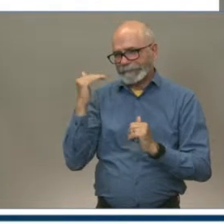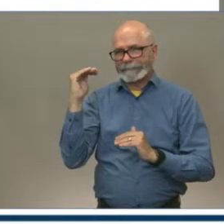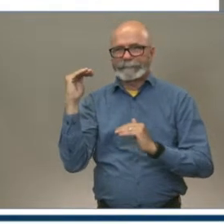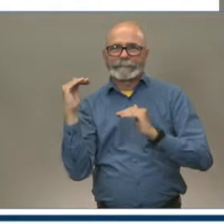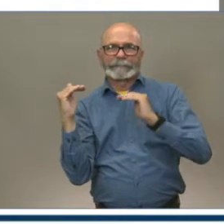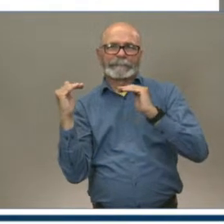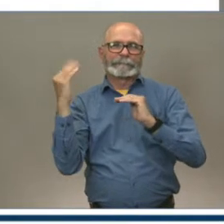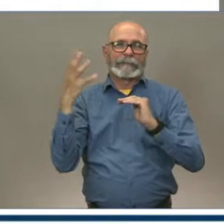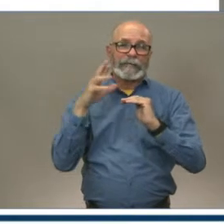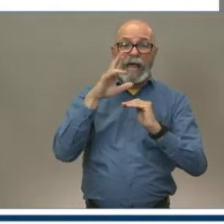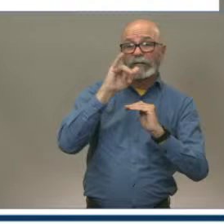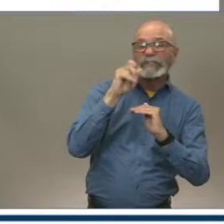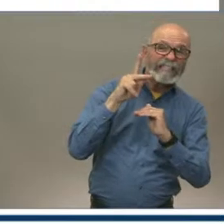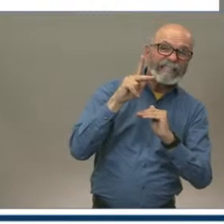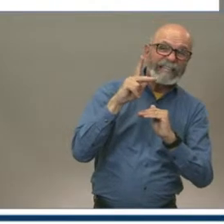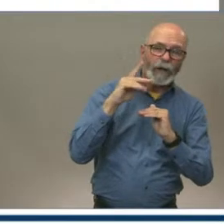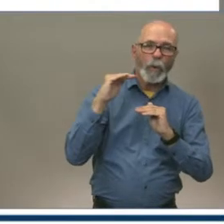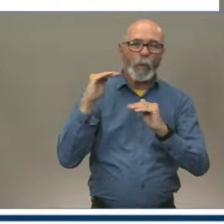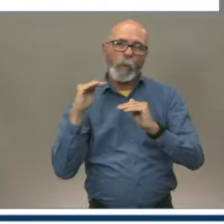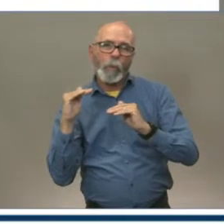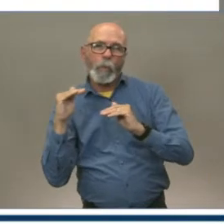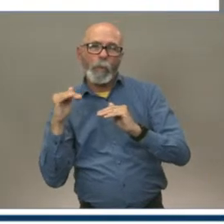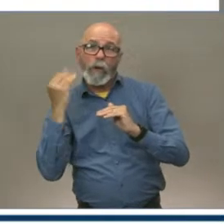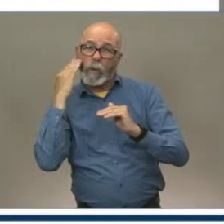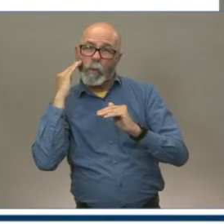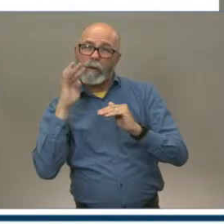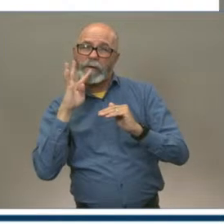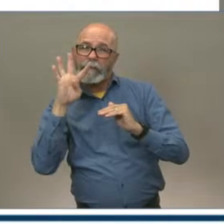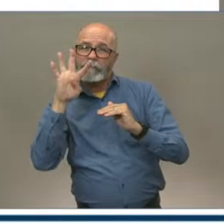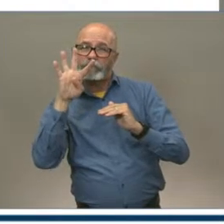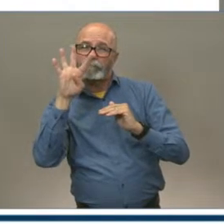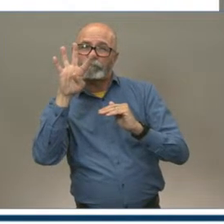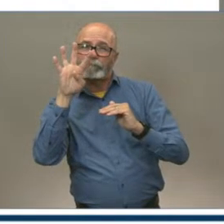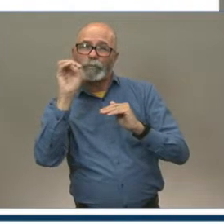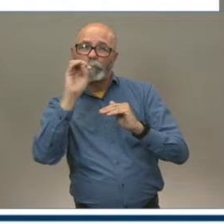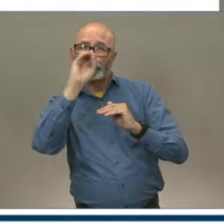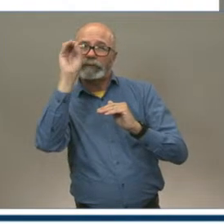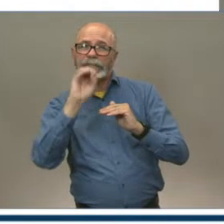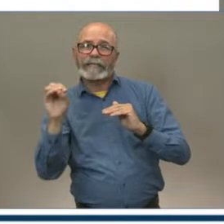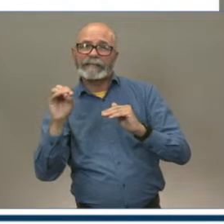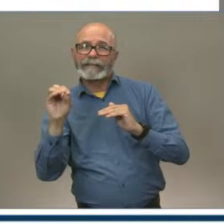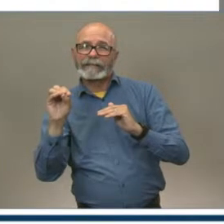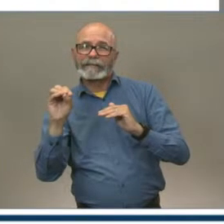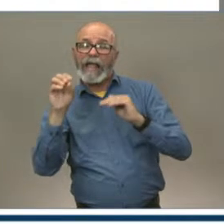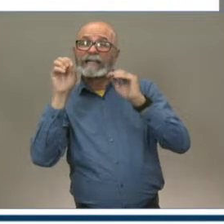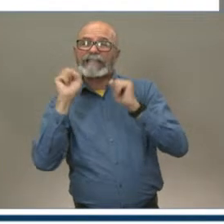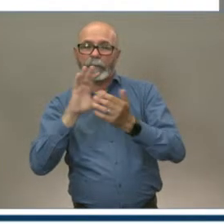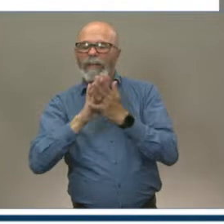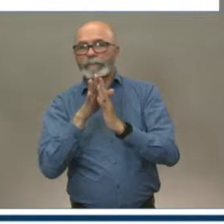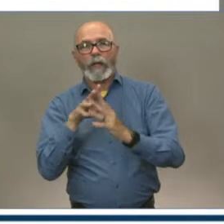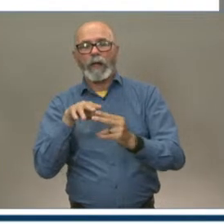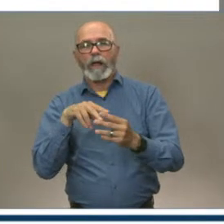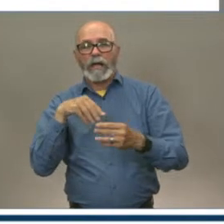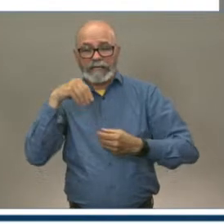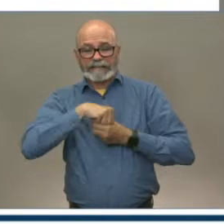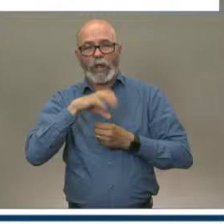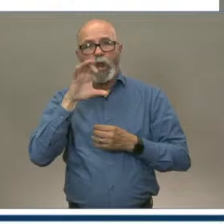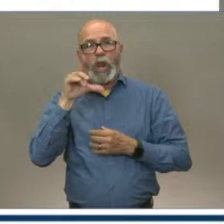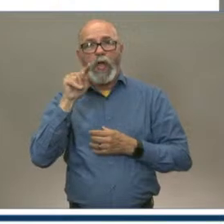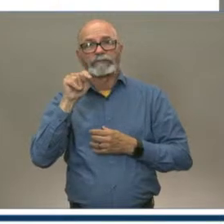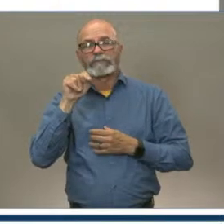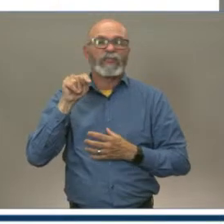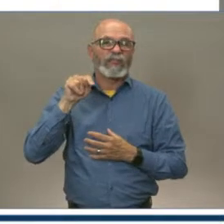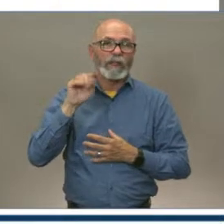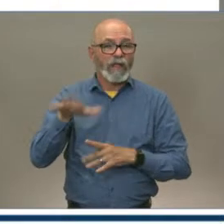but rare, but severe. 40% of people with this clotting event do actually die so far, is what the literature is showing us. So it's